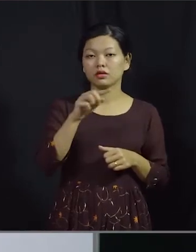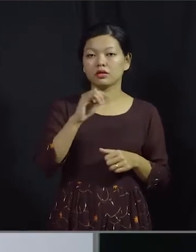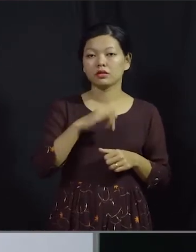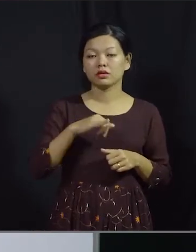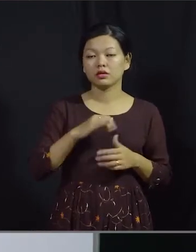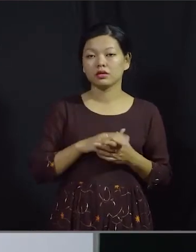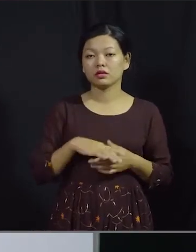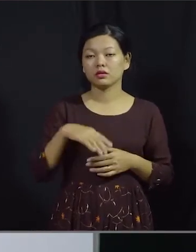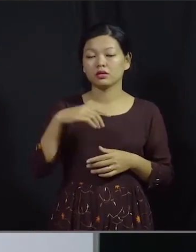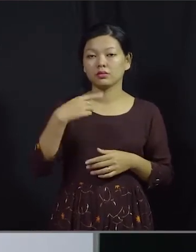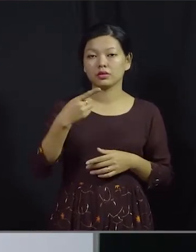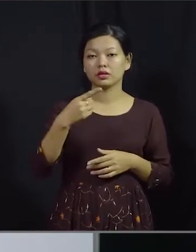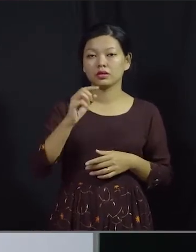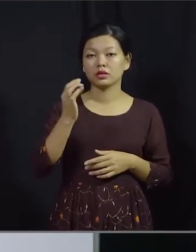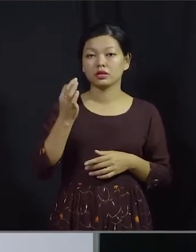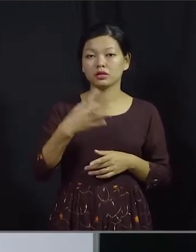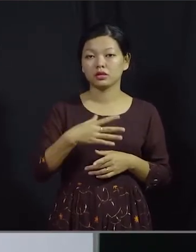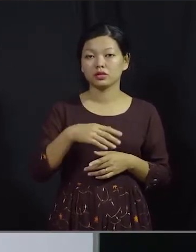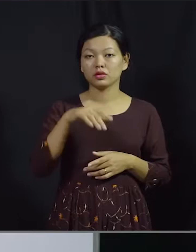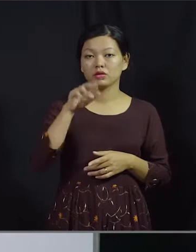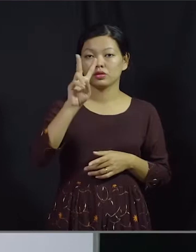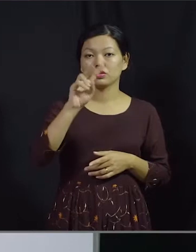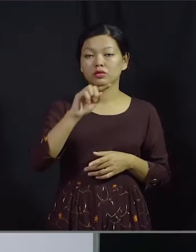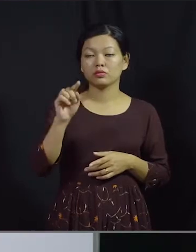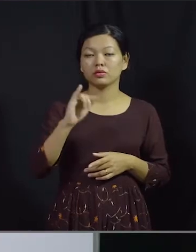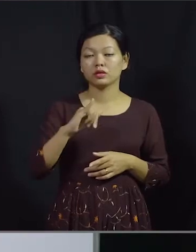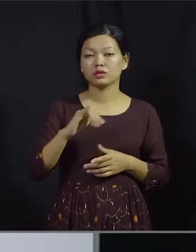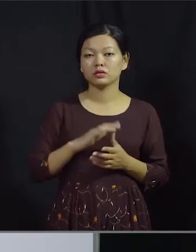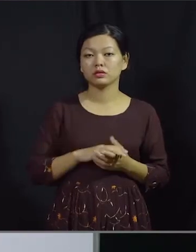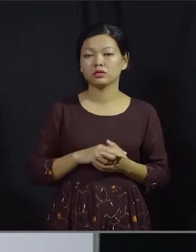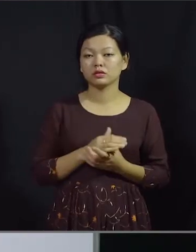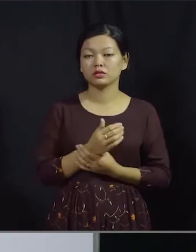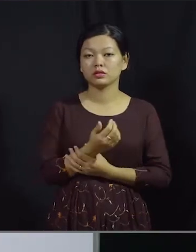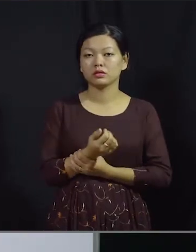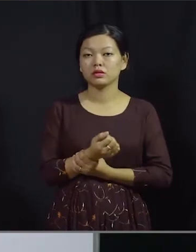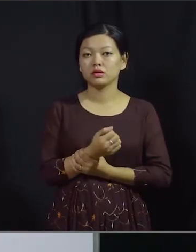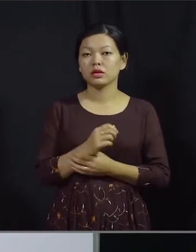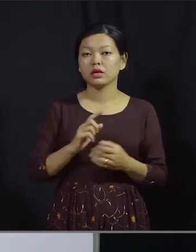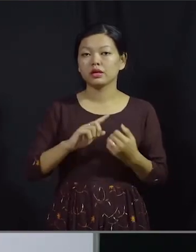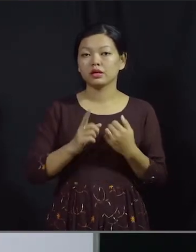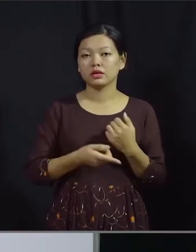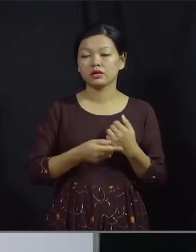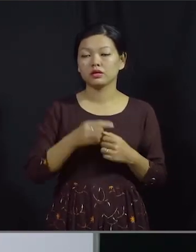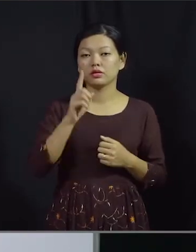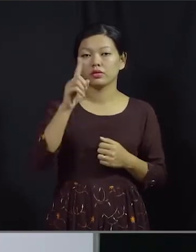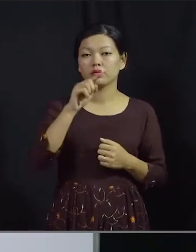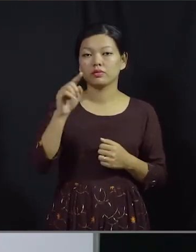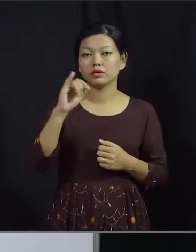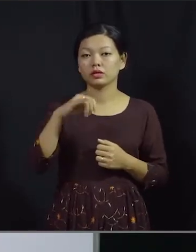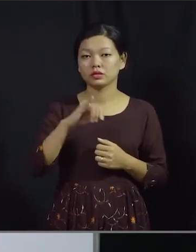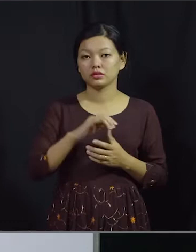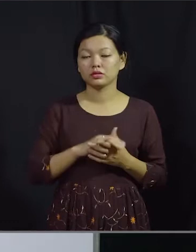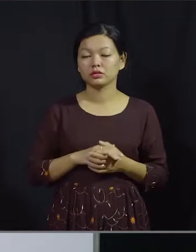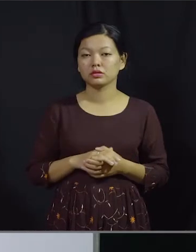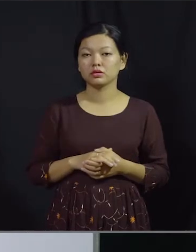3/6, minus new ratio, that is 2/6. You will get 1/6.